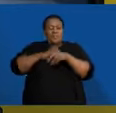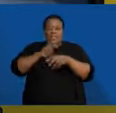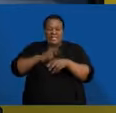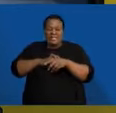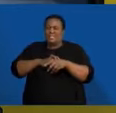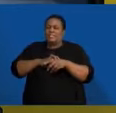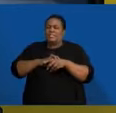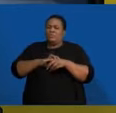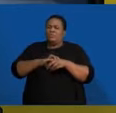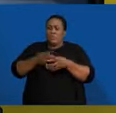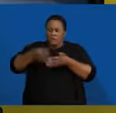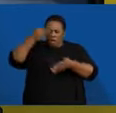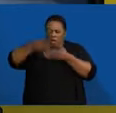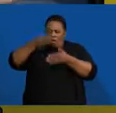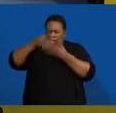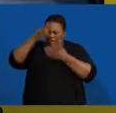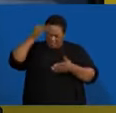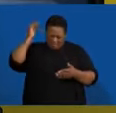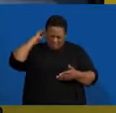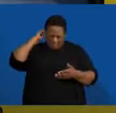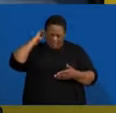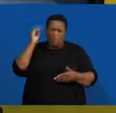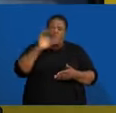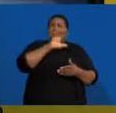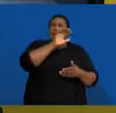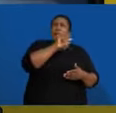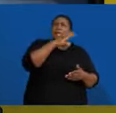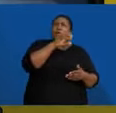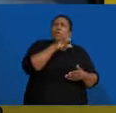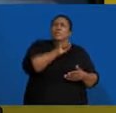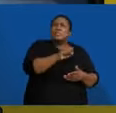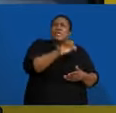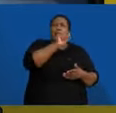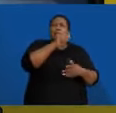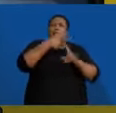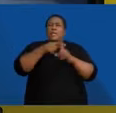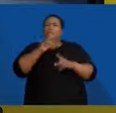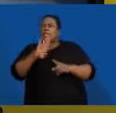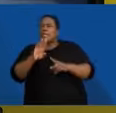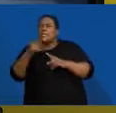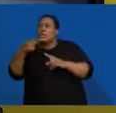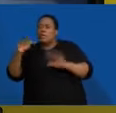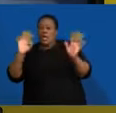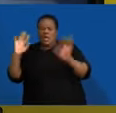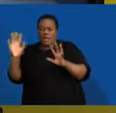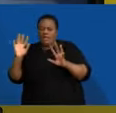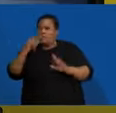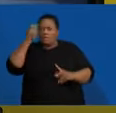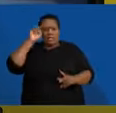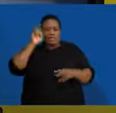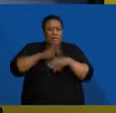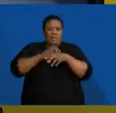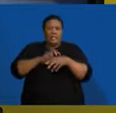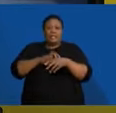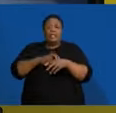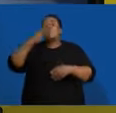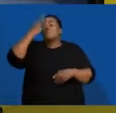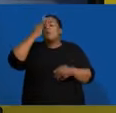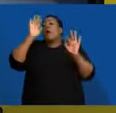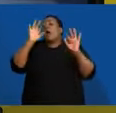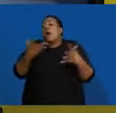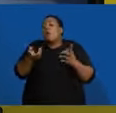memorize that cos of A plus B is equals to what. No, you don't need to do that. You just need to know how